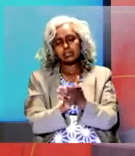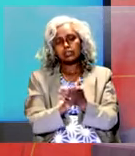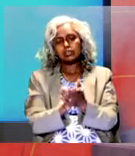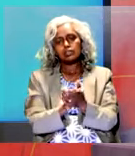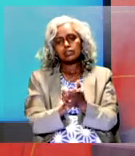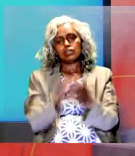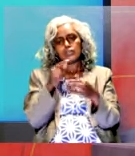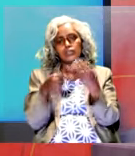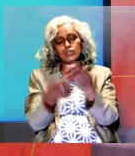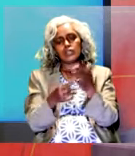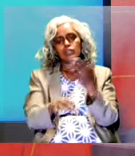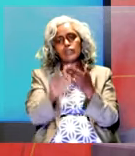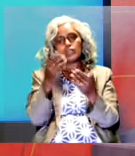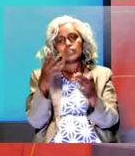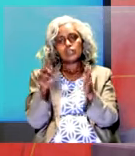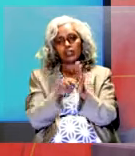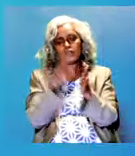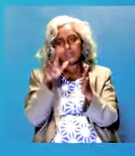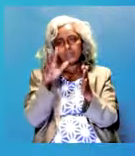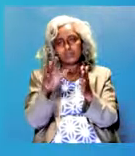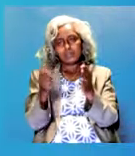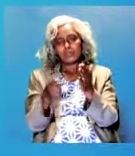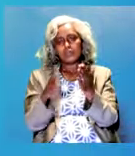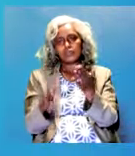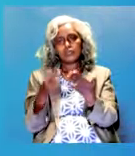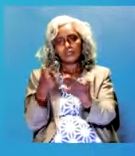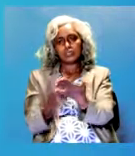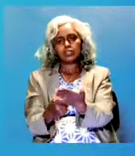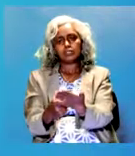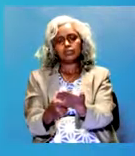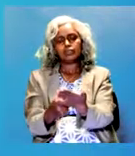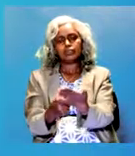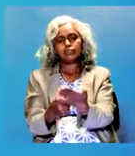decreasing. So you will find negative 3 over 2 here.